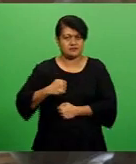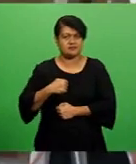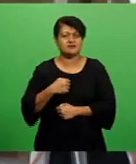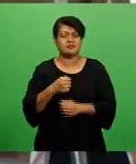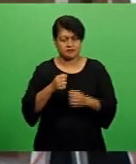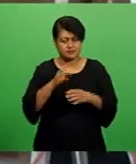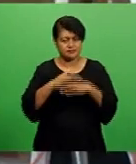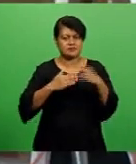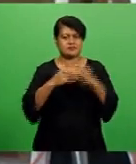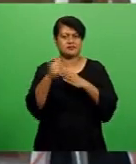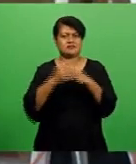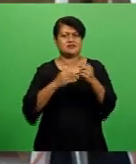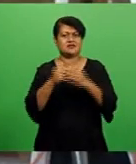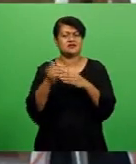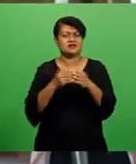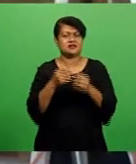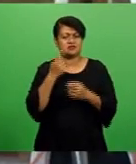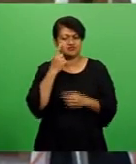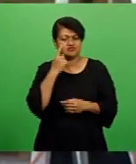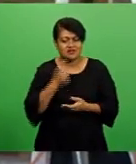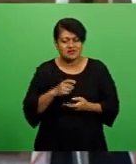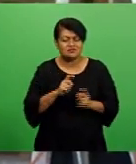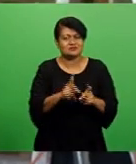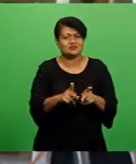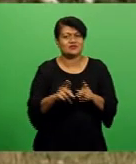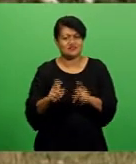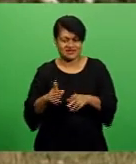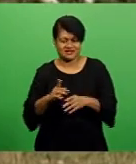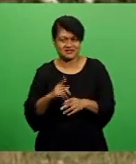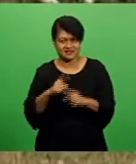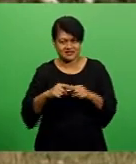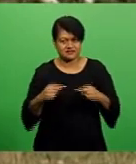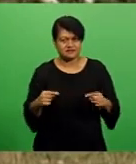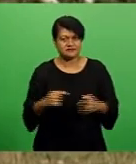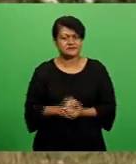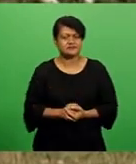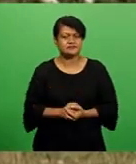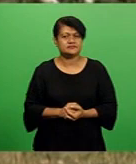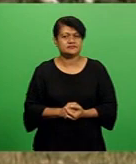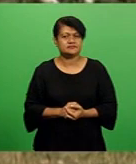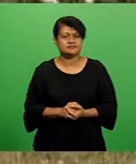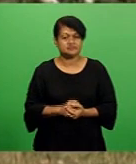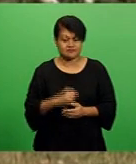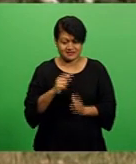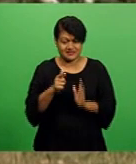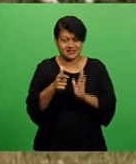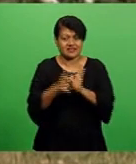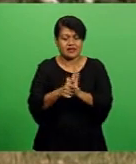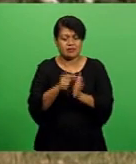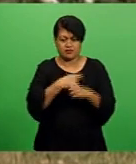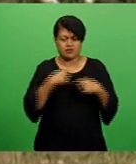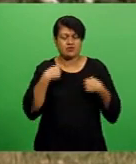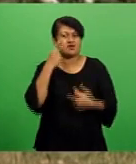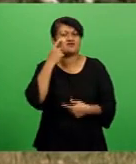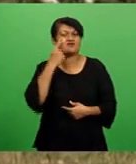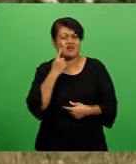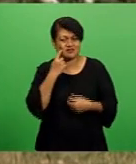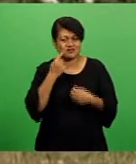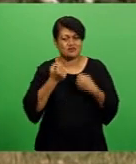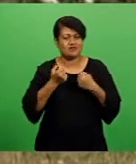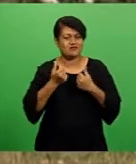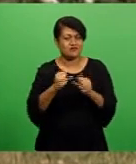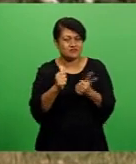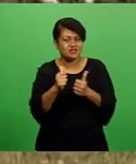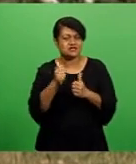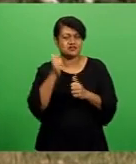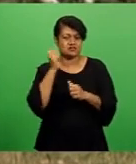work, with materials being provided by the ADF. At this stage, we're looking to complete the school at the end of the 15th of